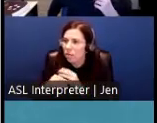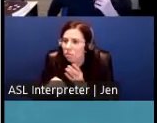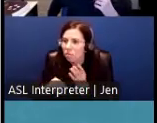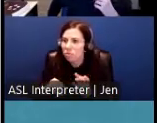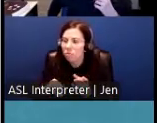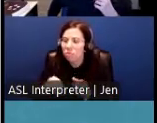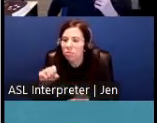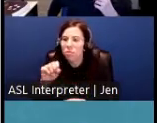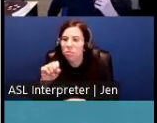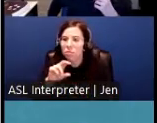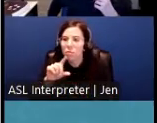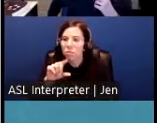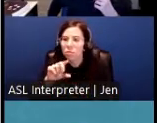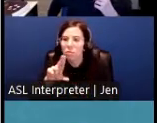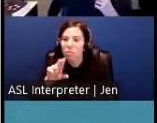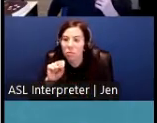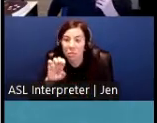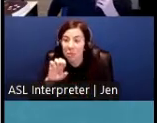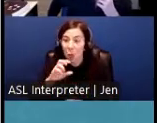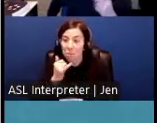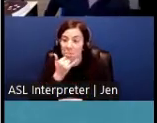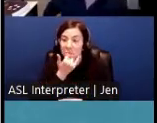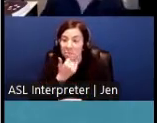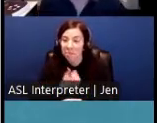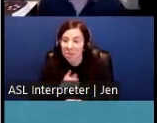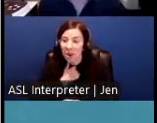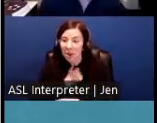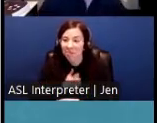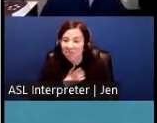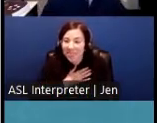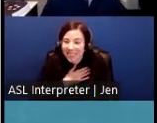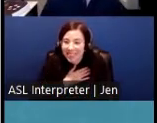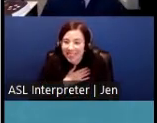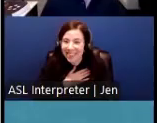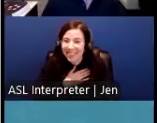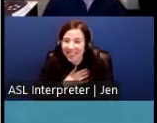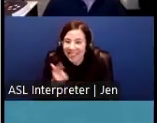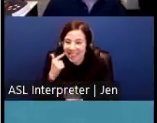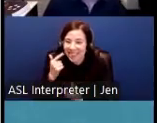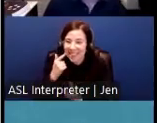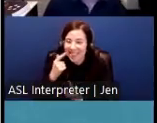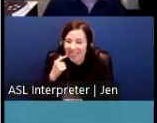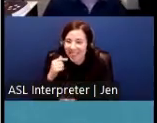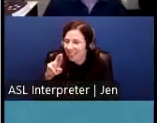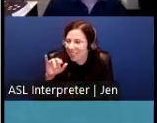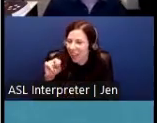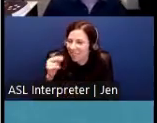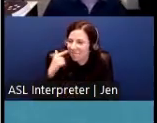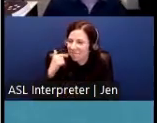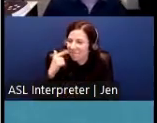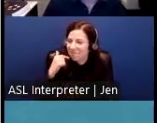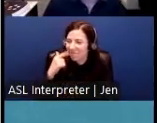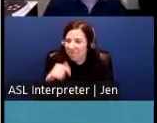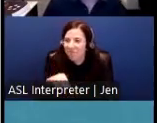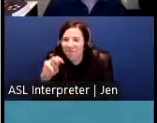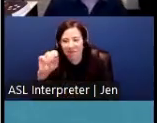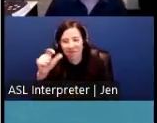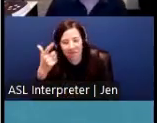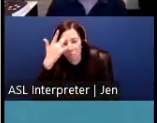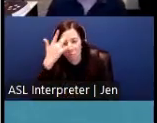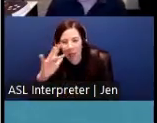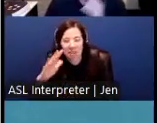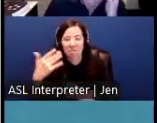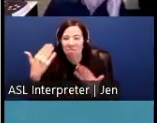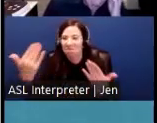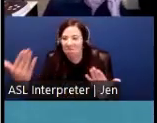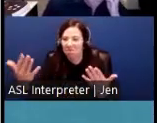I did not do that on purpose. So, no. Brilliant. All right. All right. Well, what